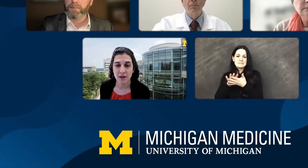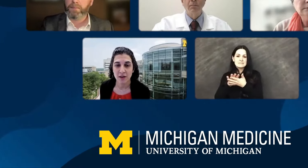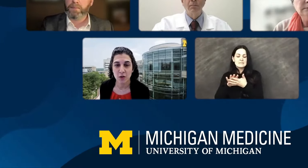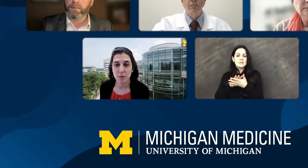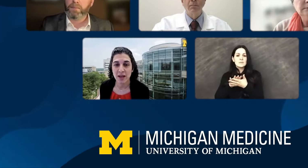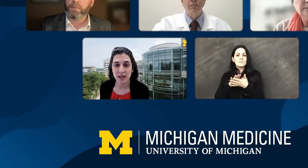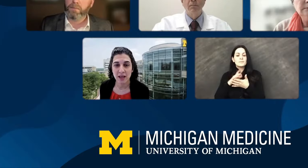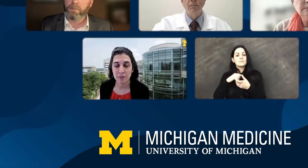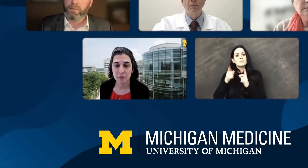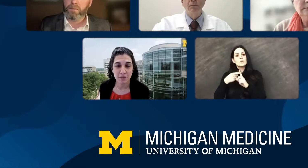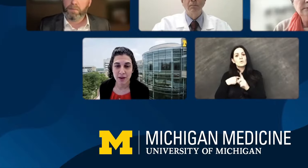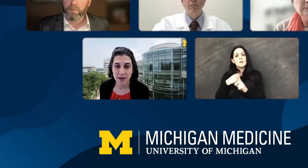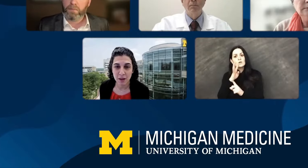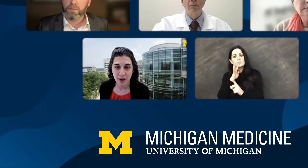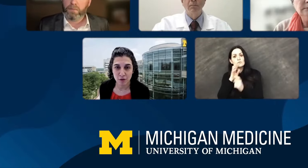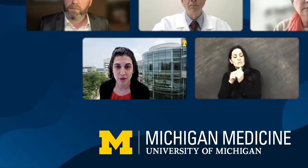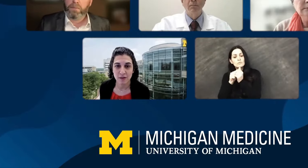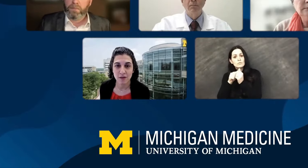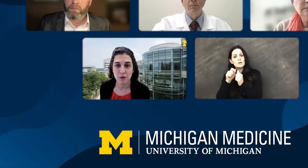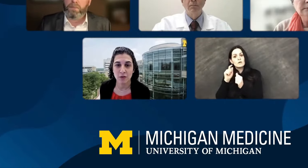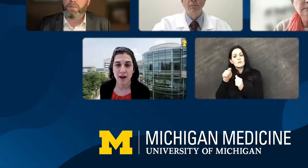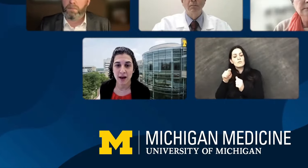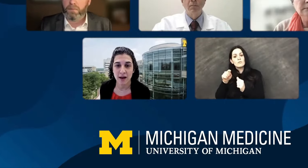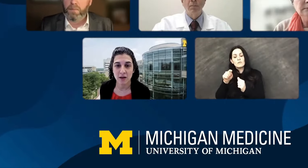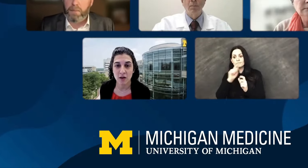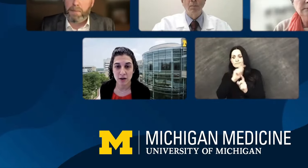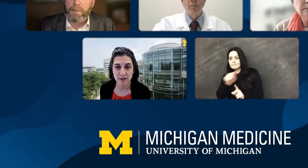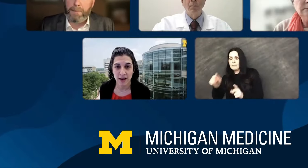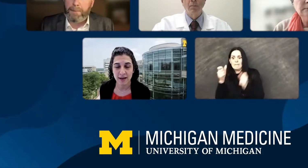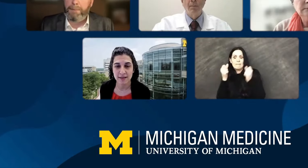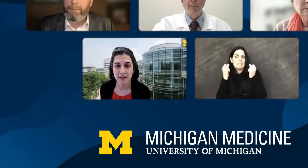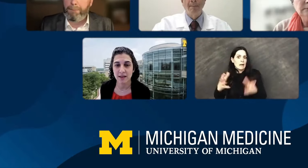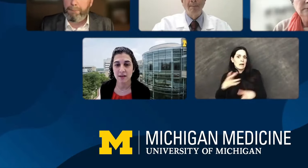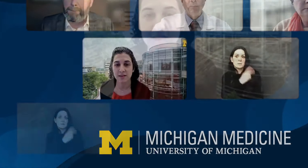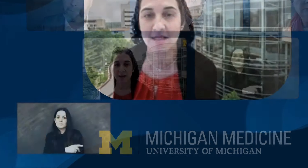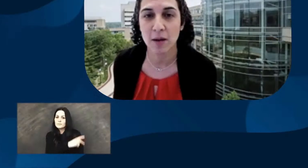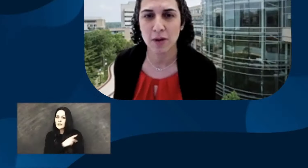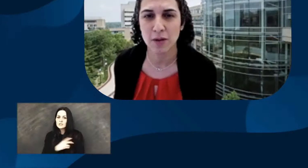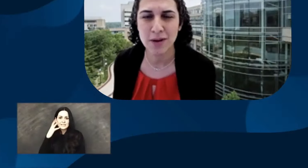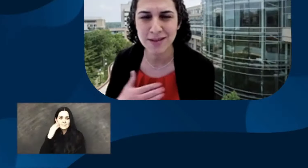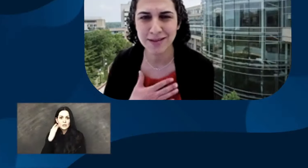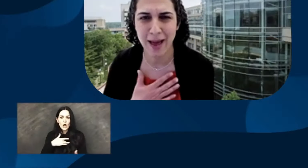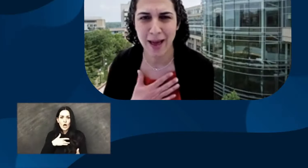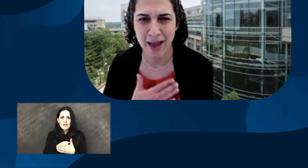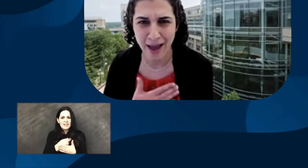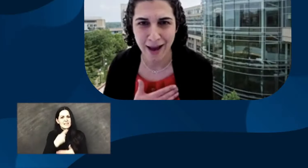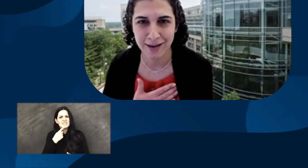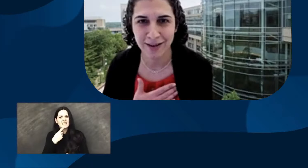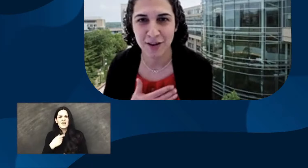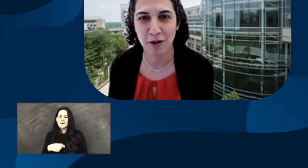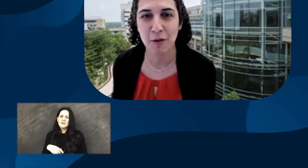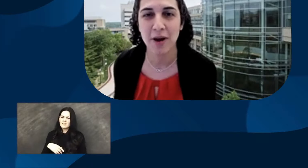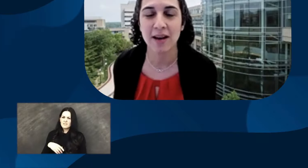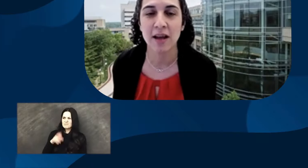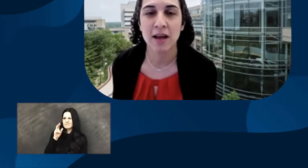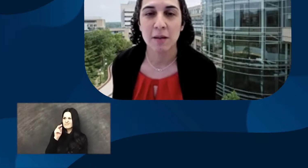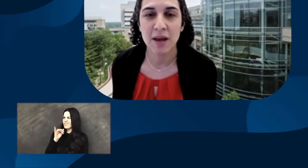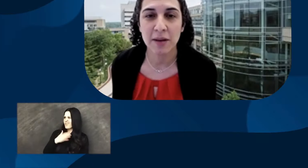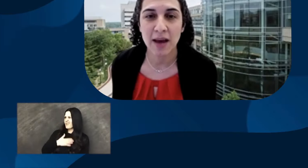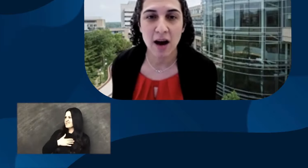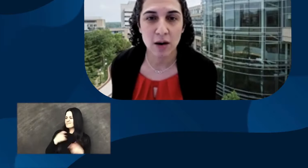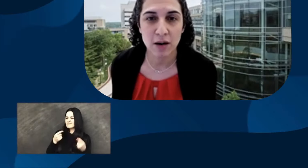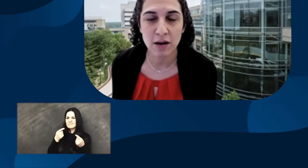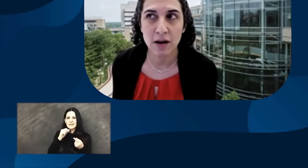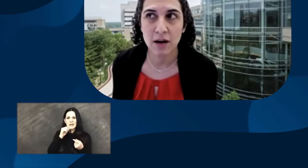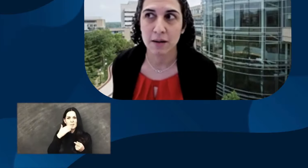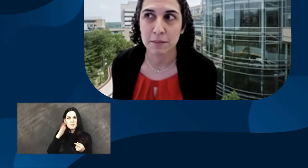with, many patients who've had heart attacks, that they'll say, well, it wasn't that bad, and